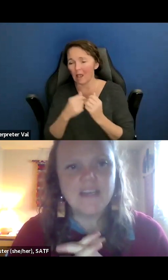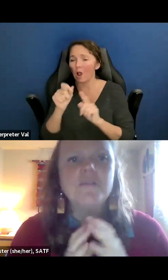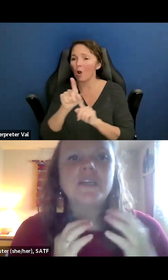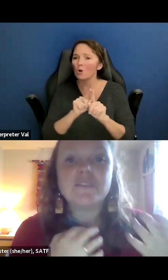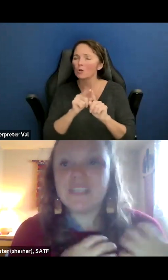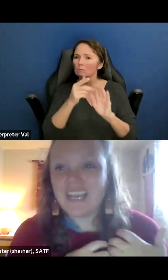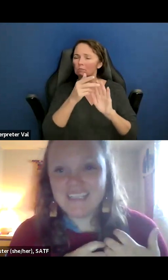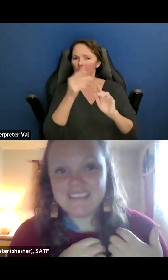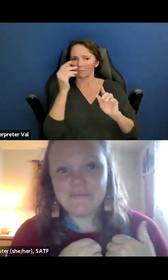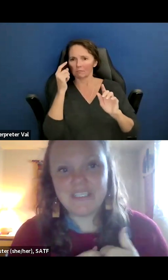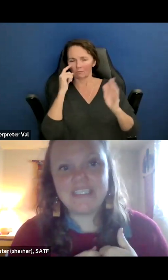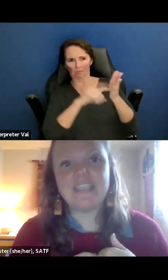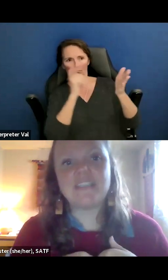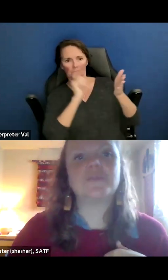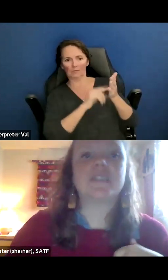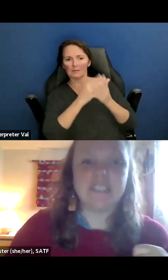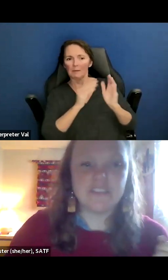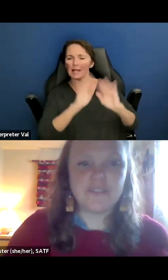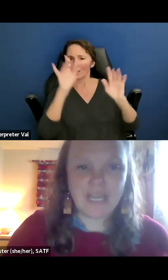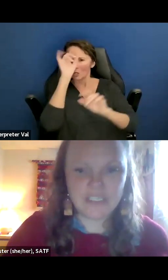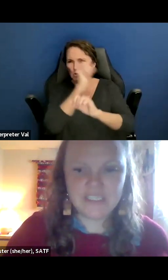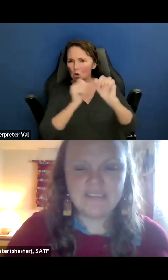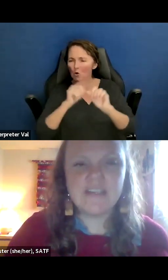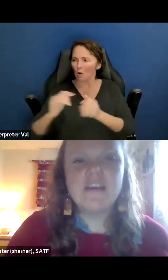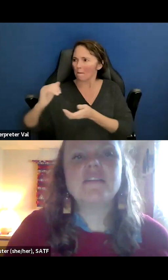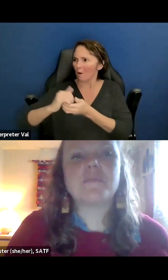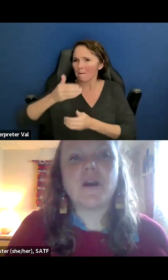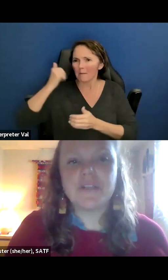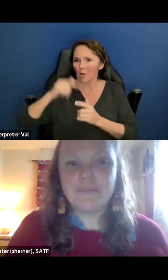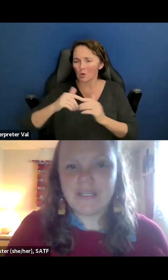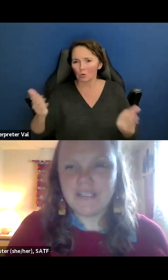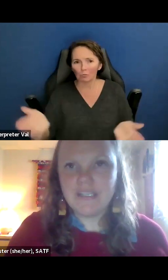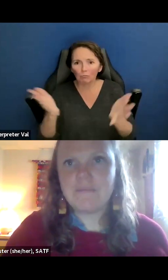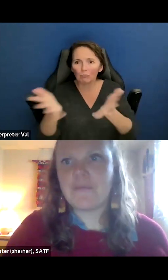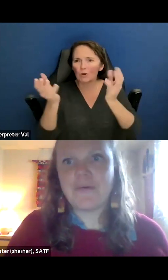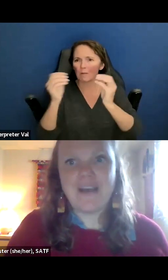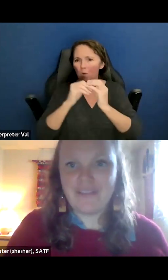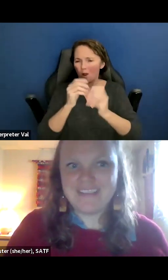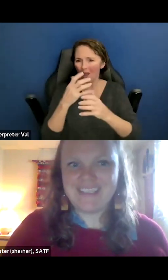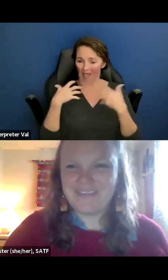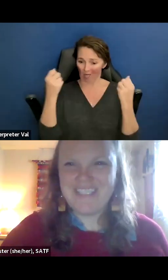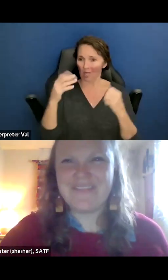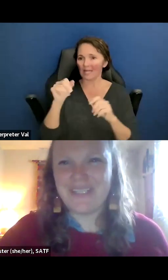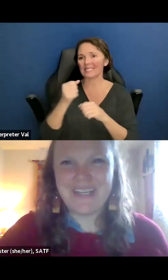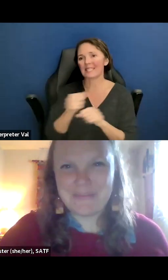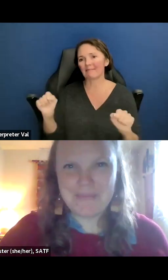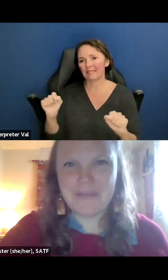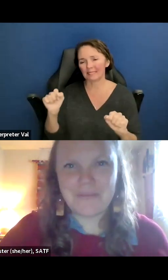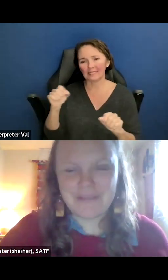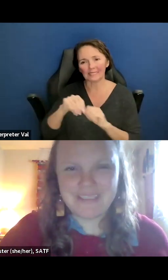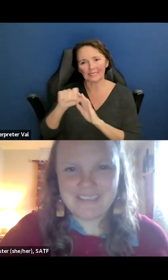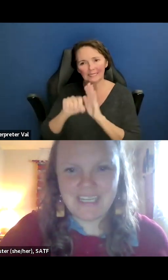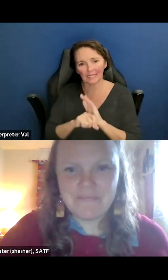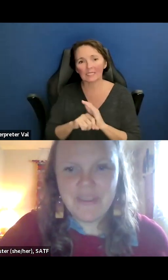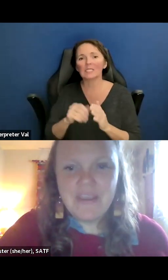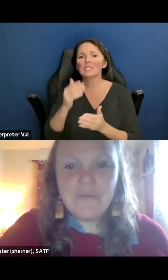advocates. We also want to highlight some very tangible, clear strategies to partner better and promote health and safety for young people